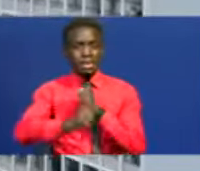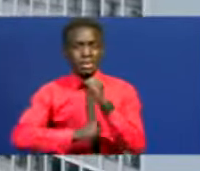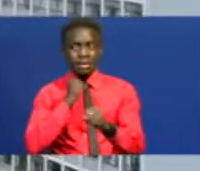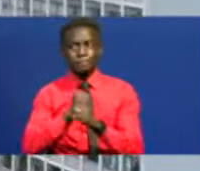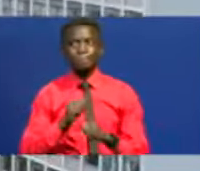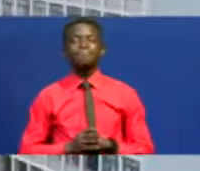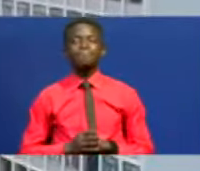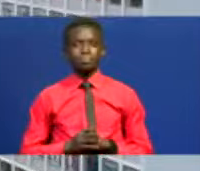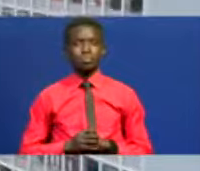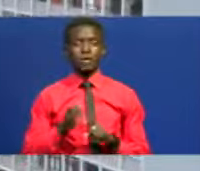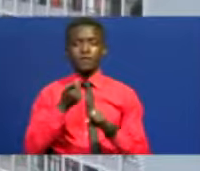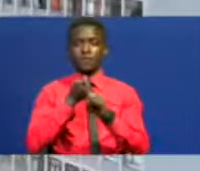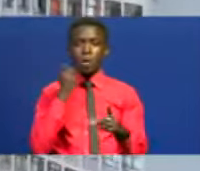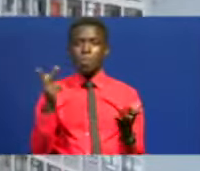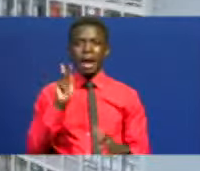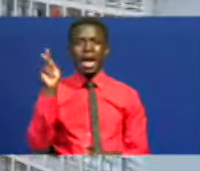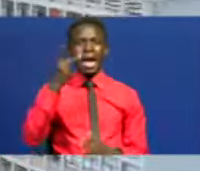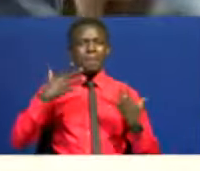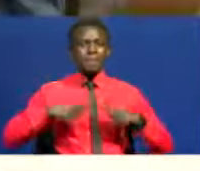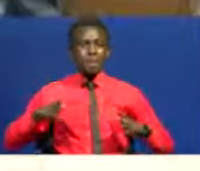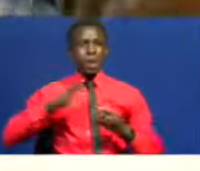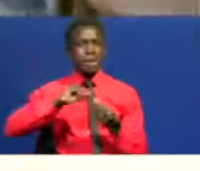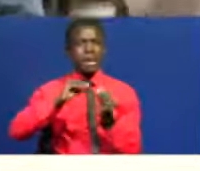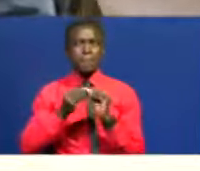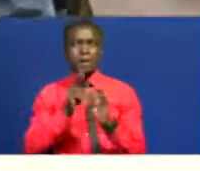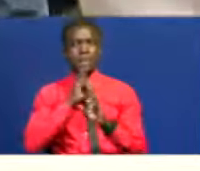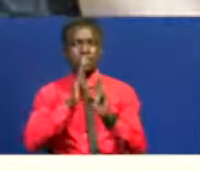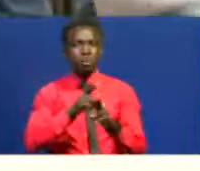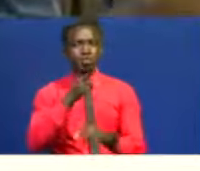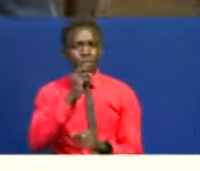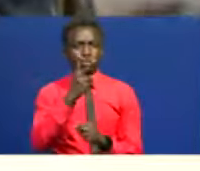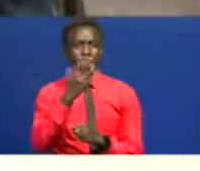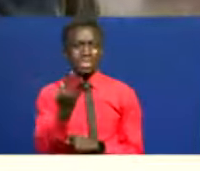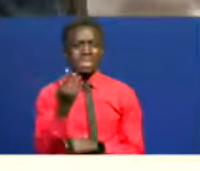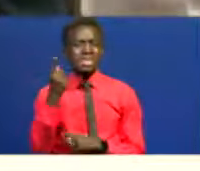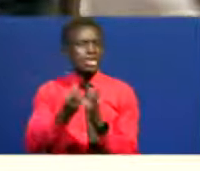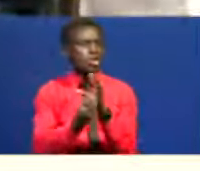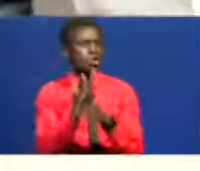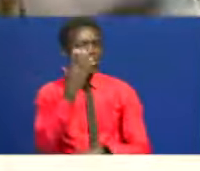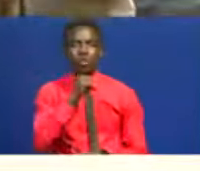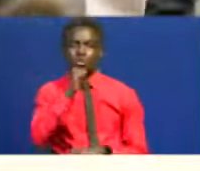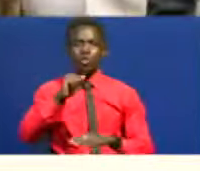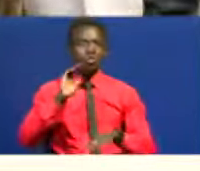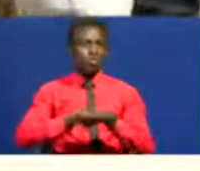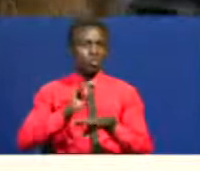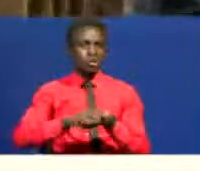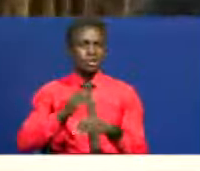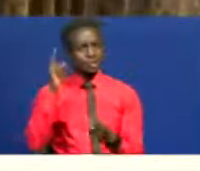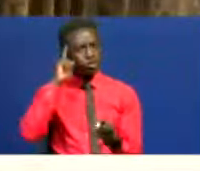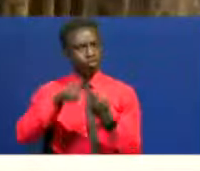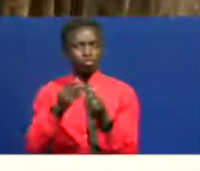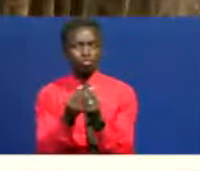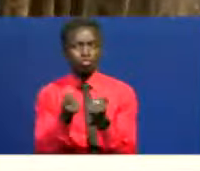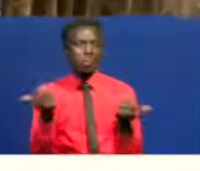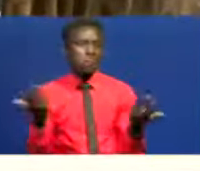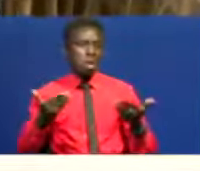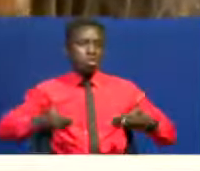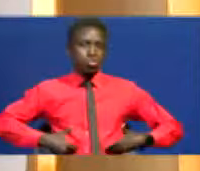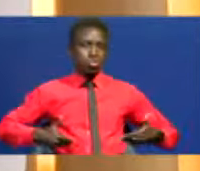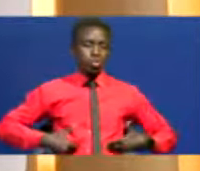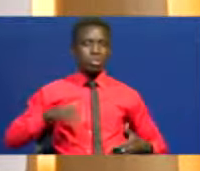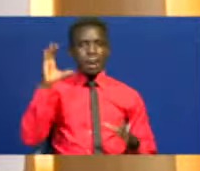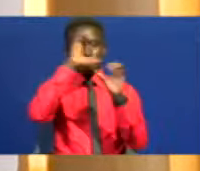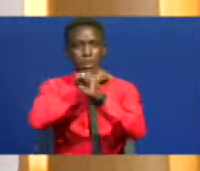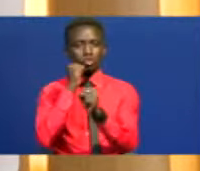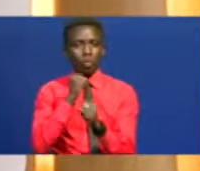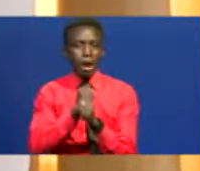Kenya Population Report 2023, this growth has not been sufficient to address the increase in youth unemployment in the country.